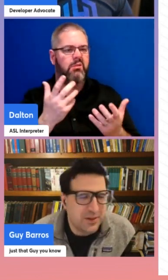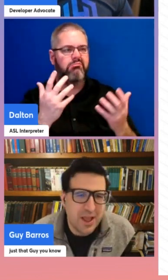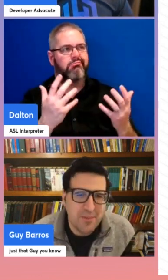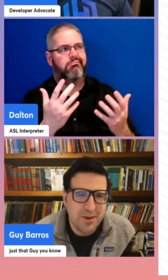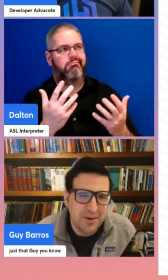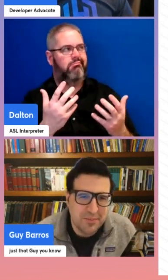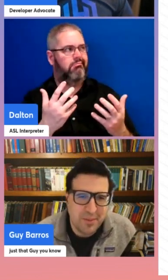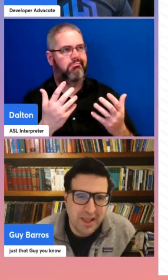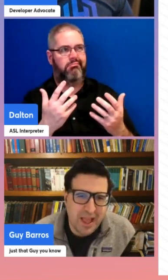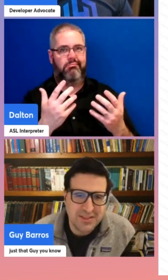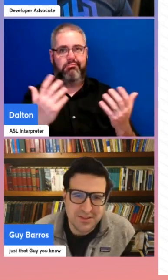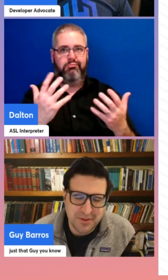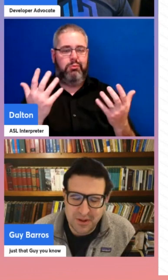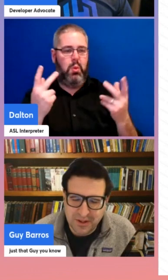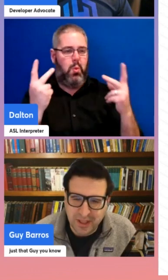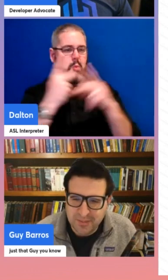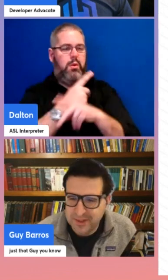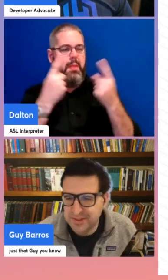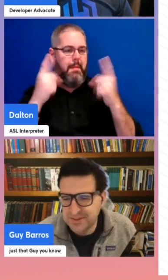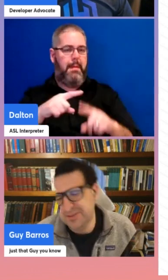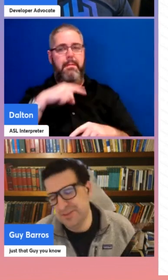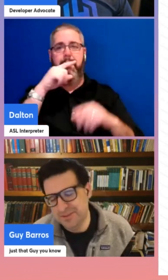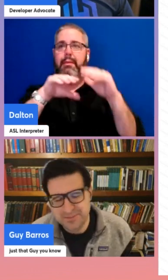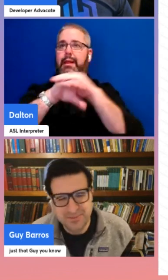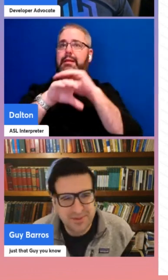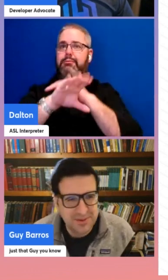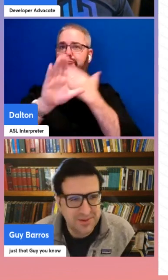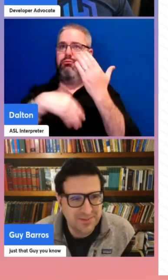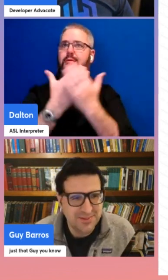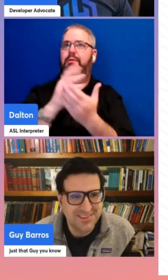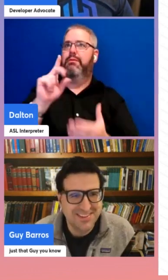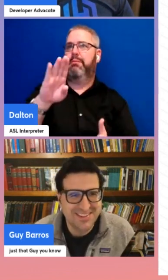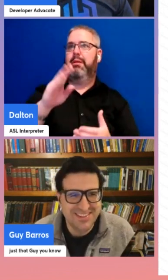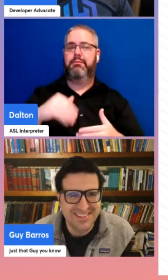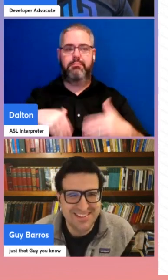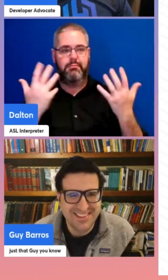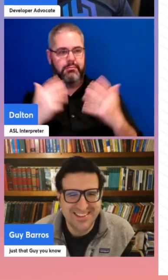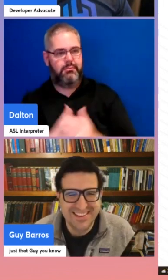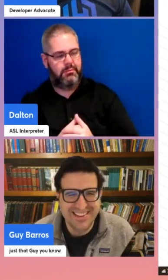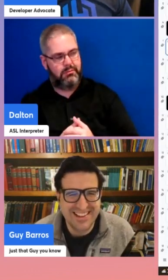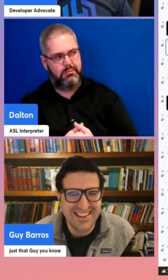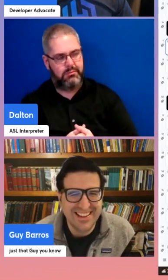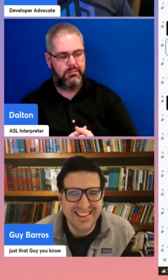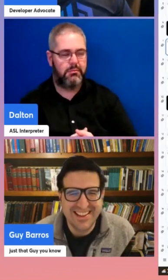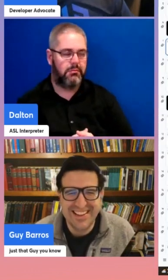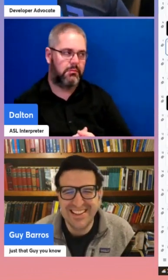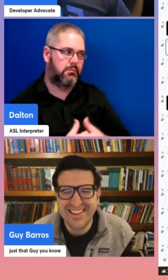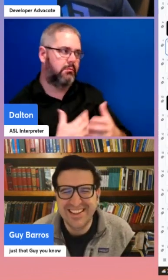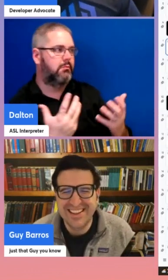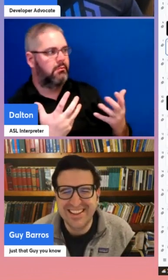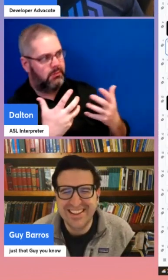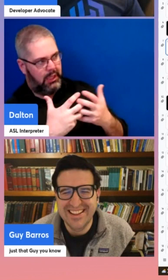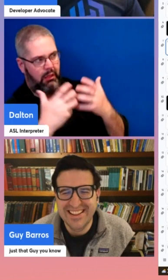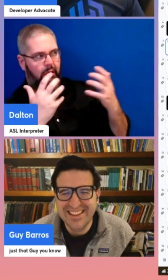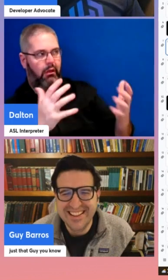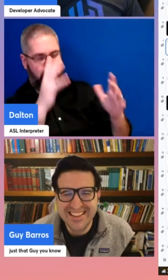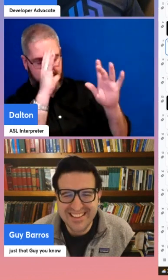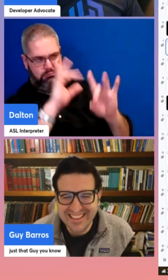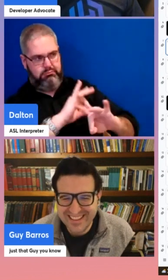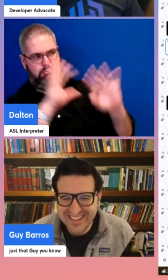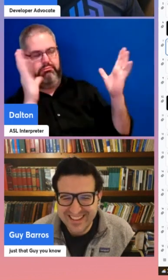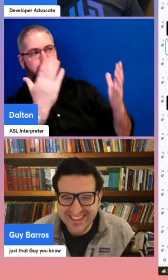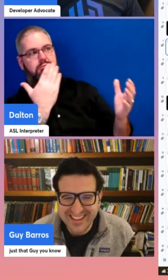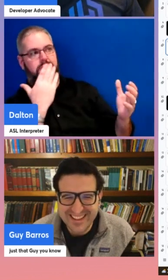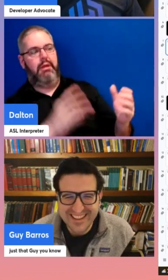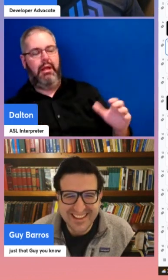what's the worst that could happen in public access to all your databases? There's a lot that can happen that would be terrible and bad. Don't worry about that. I